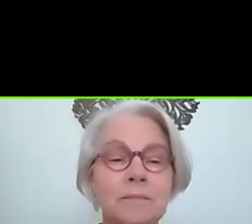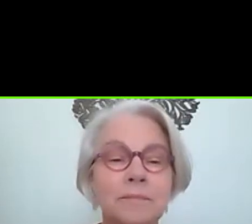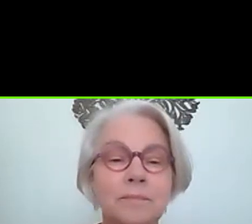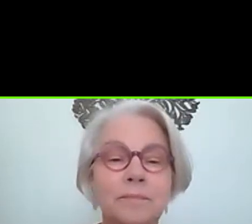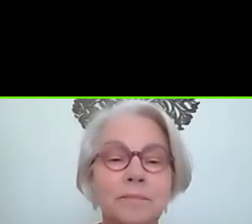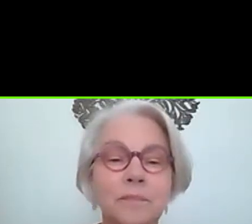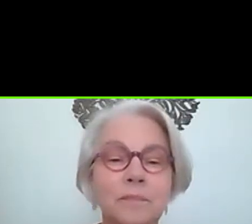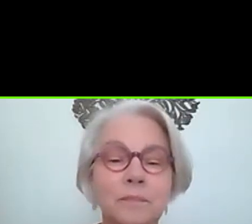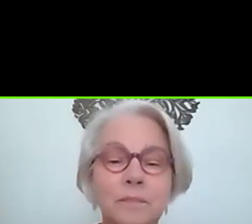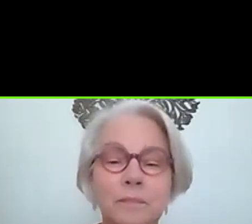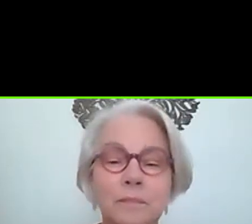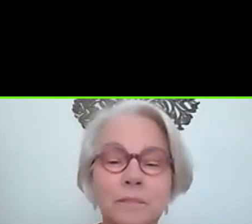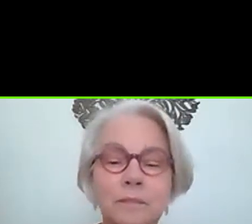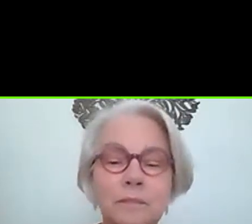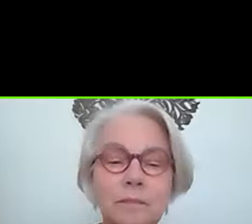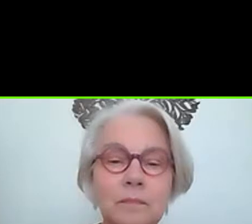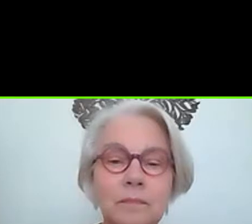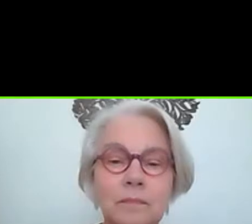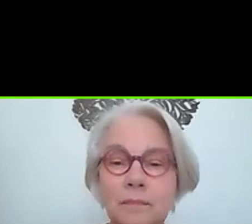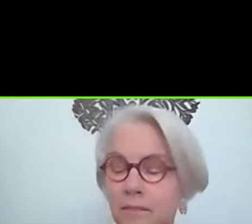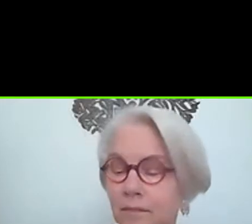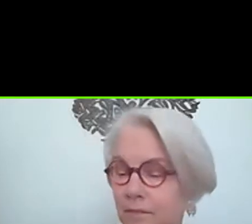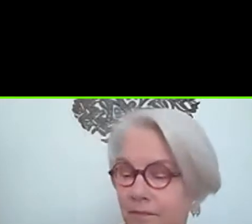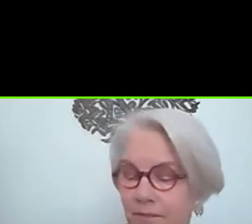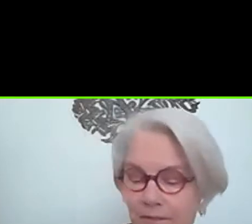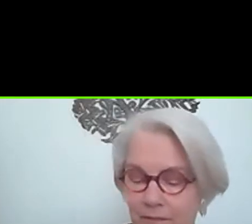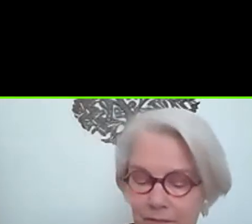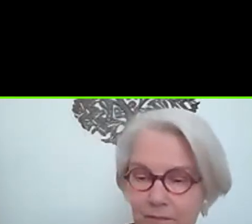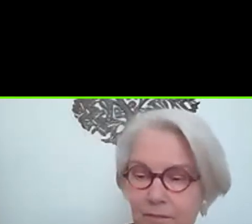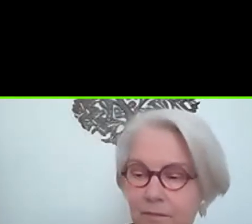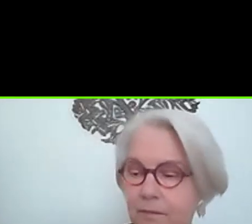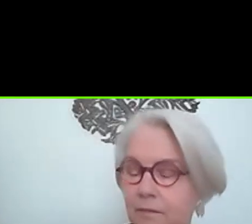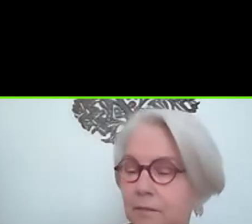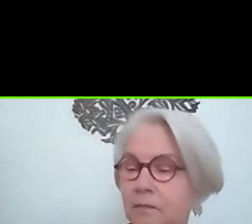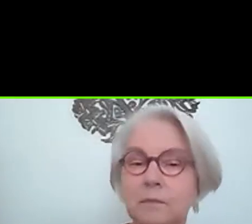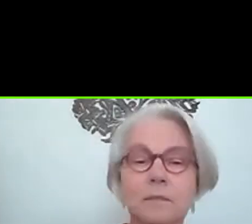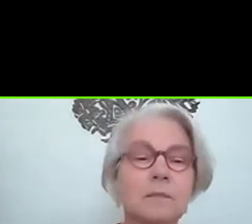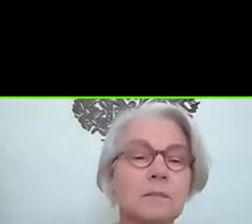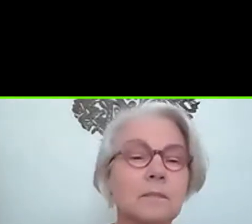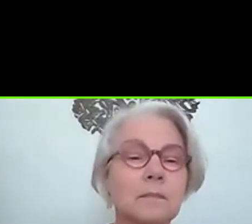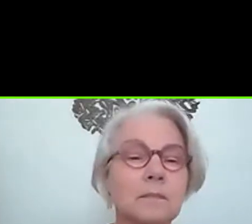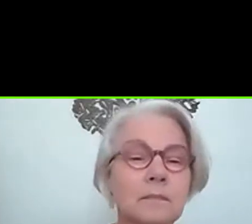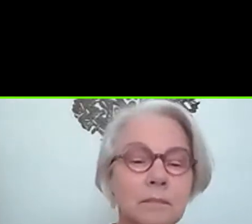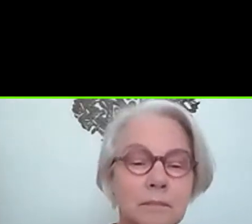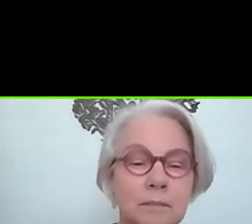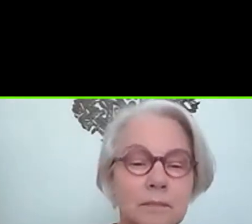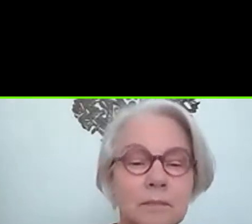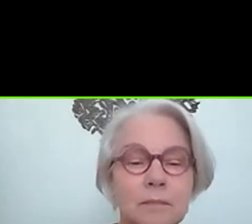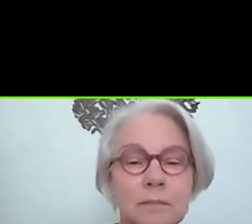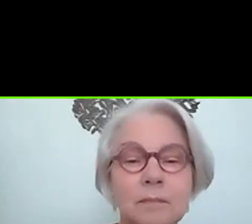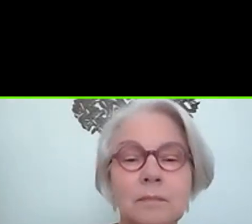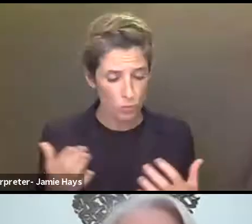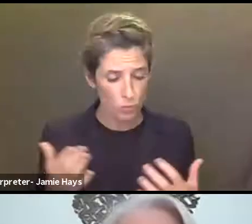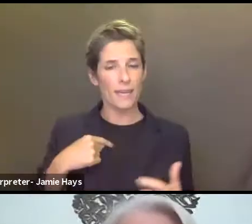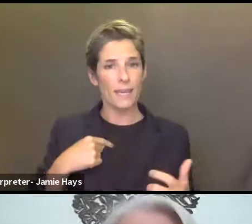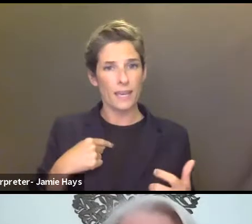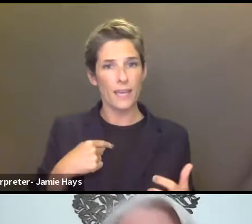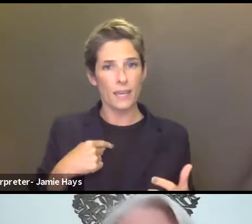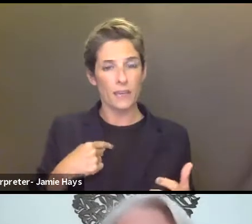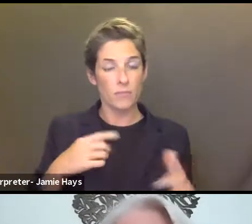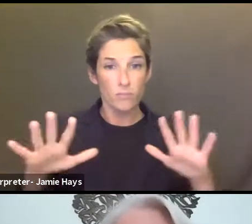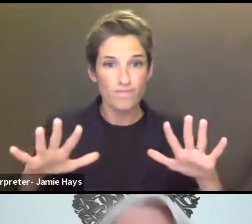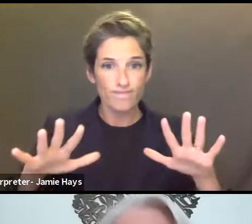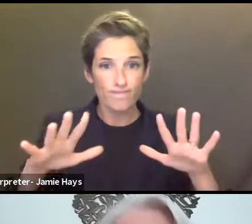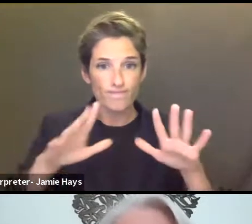properly, doctors that haven't treated me. But, you know, that sort of has made me flourish.